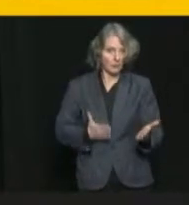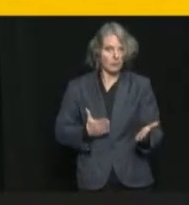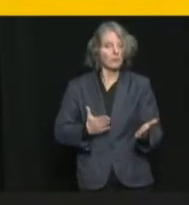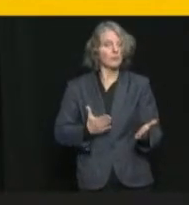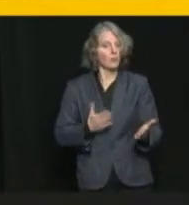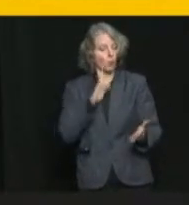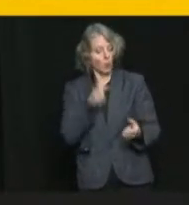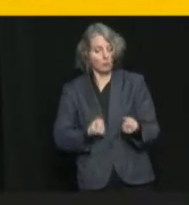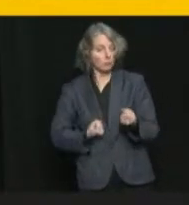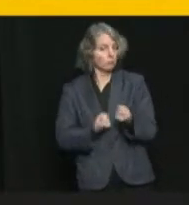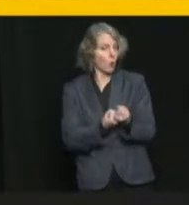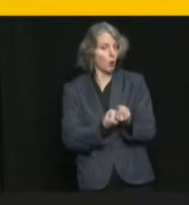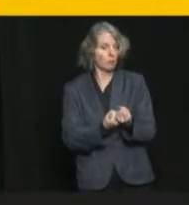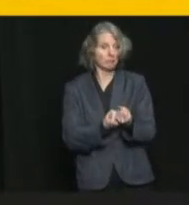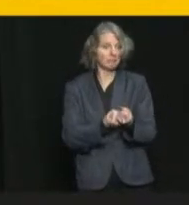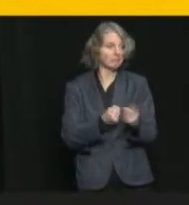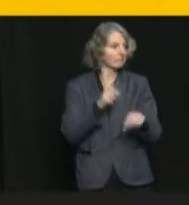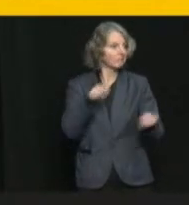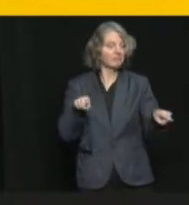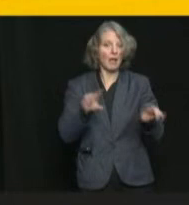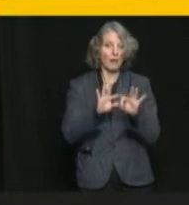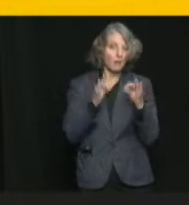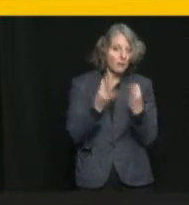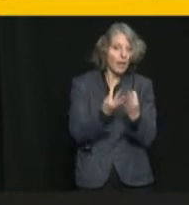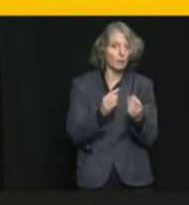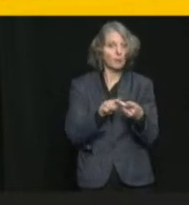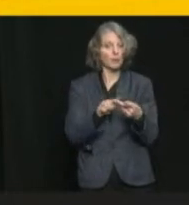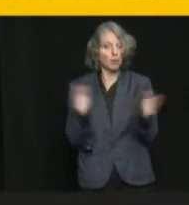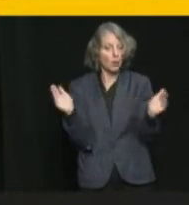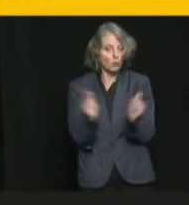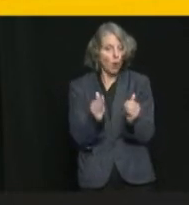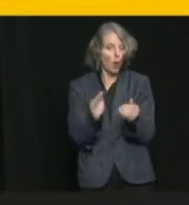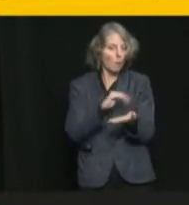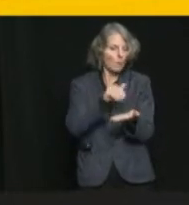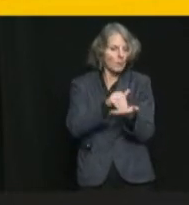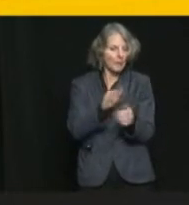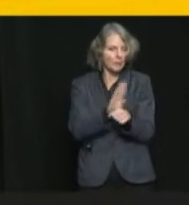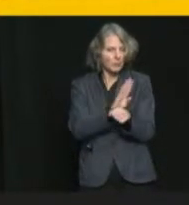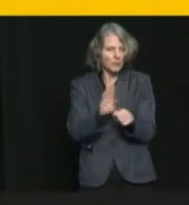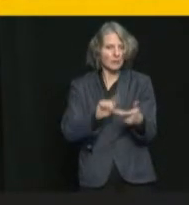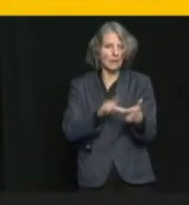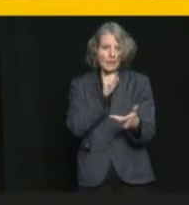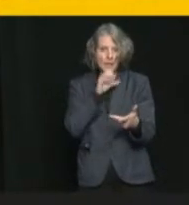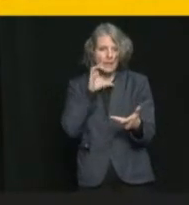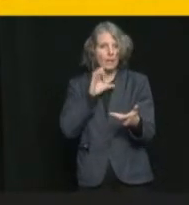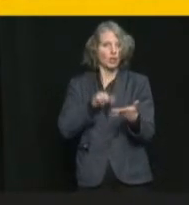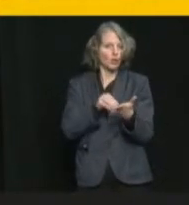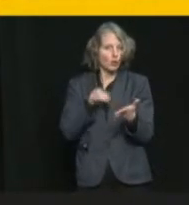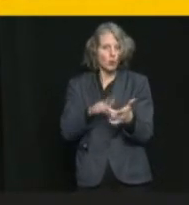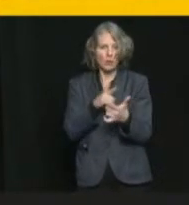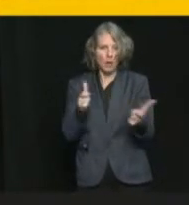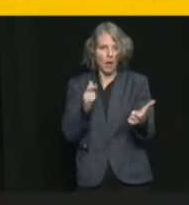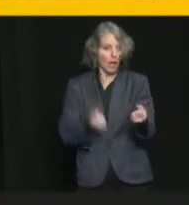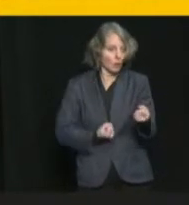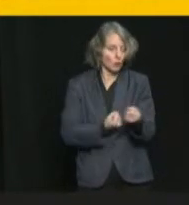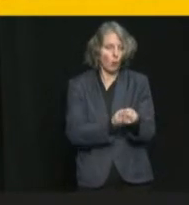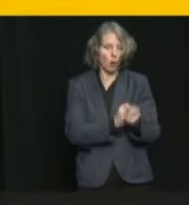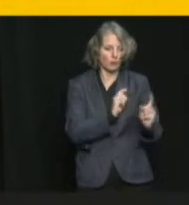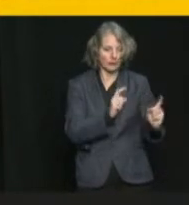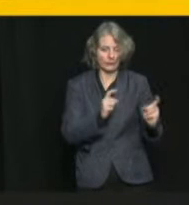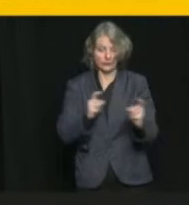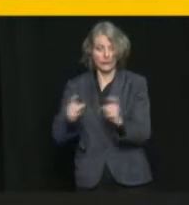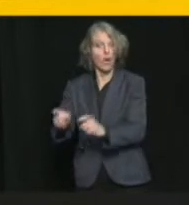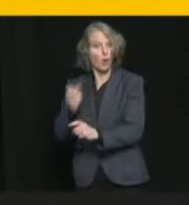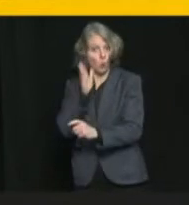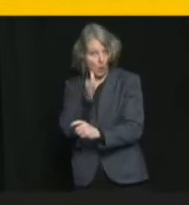with support for all families, small and medium-sized enterprises, seniors, students. We will continue to